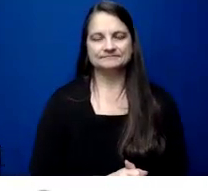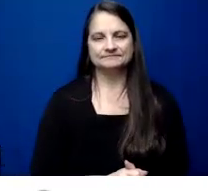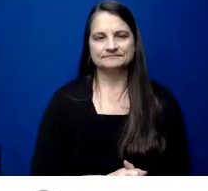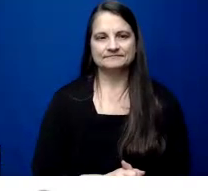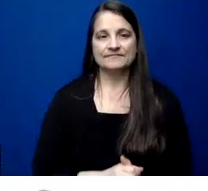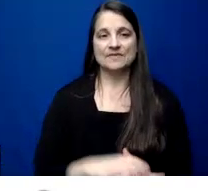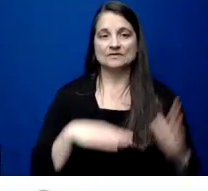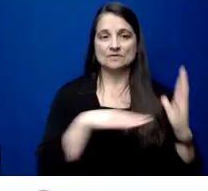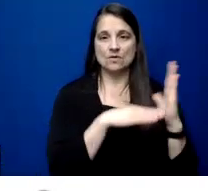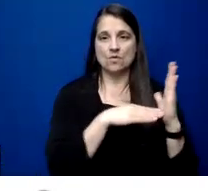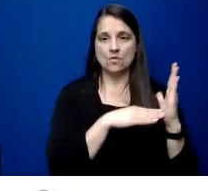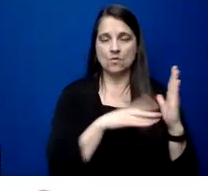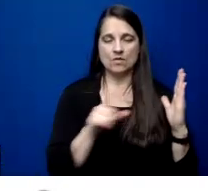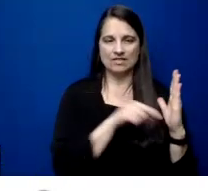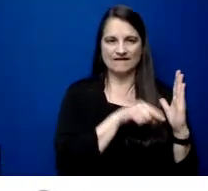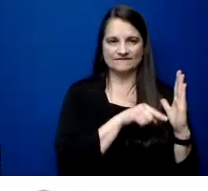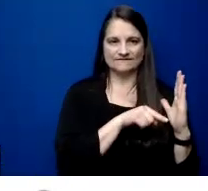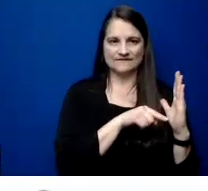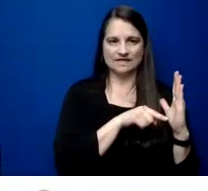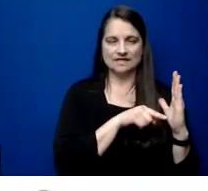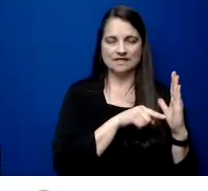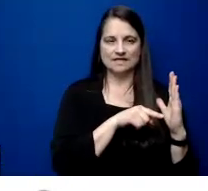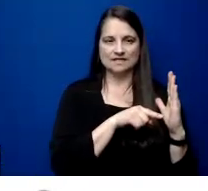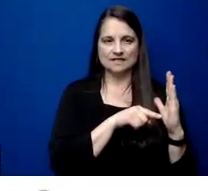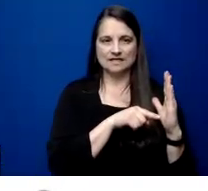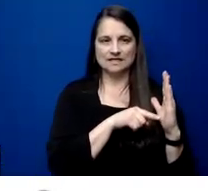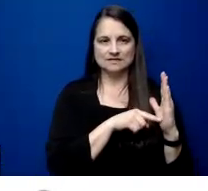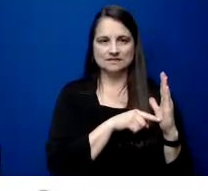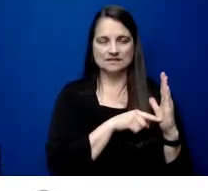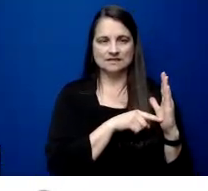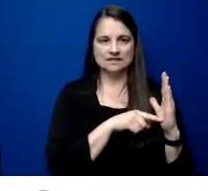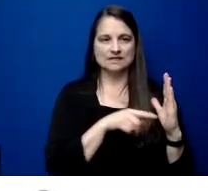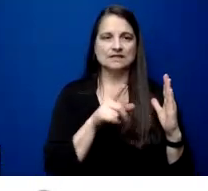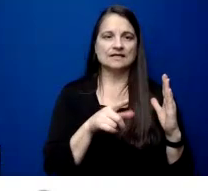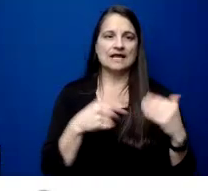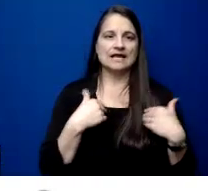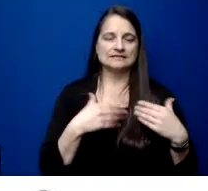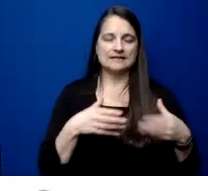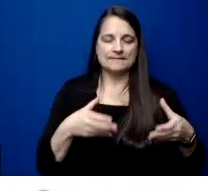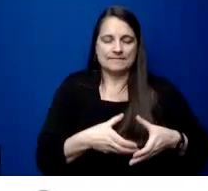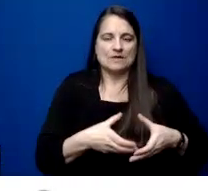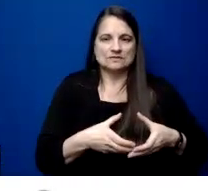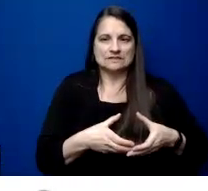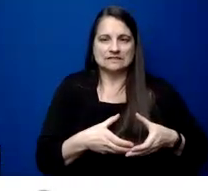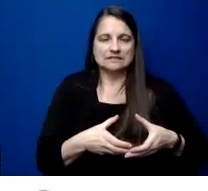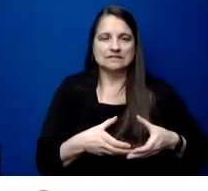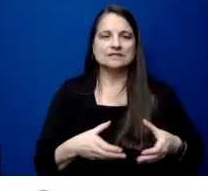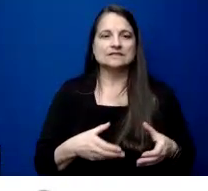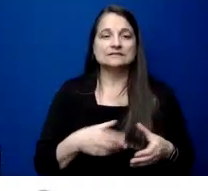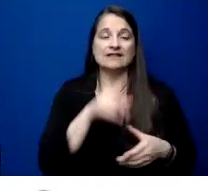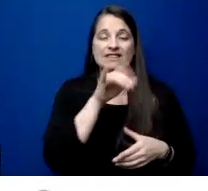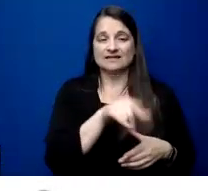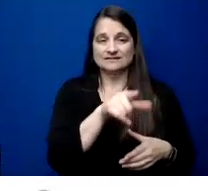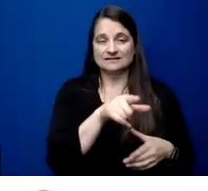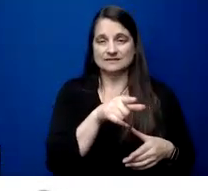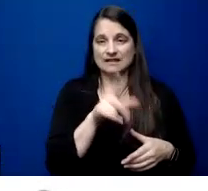lower left-hand corner, this is a mounting set that comes with two straps. The picture has it mounted to a person's